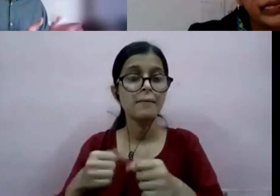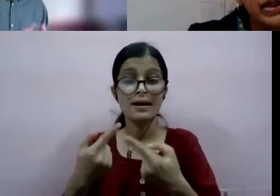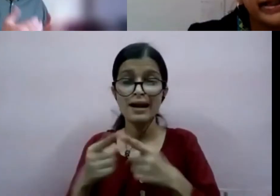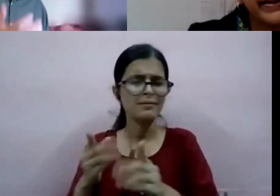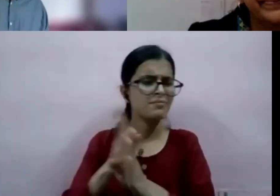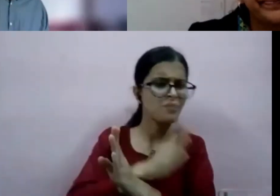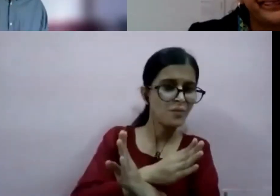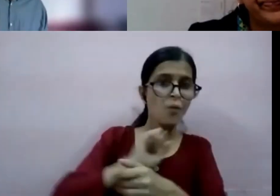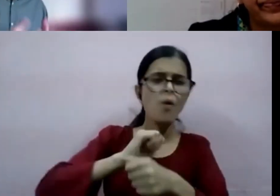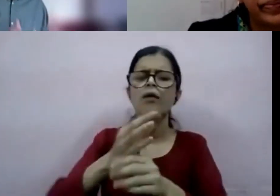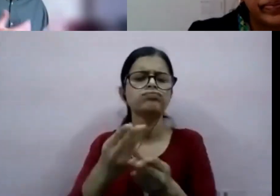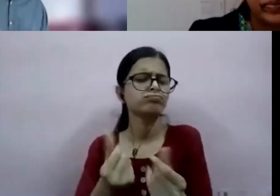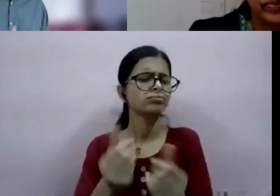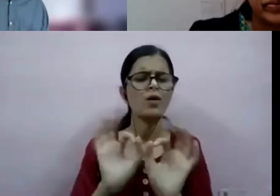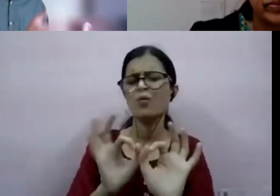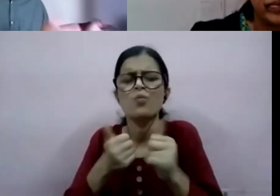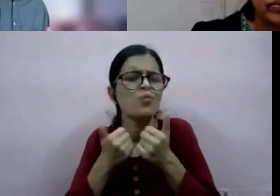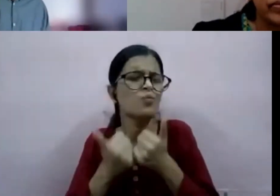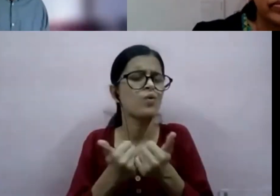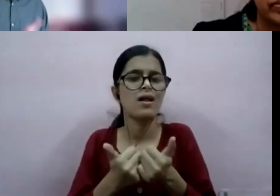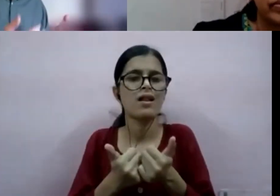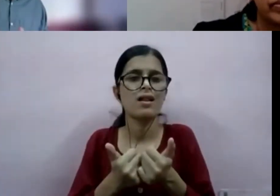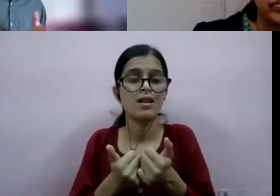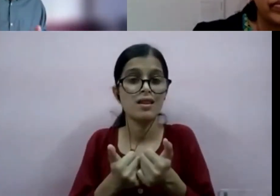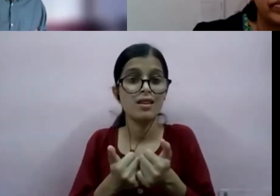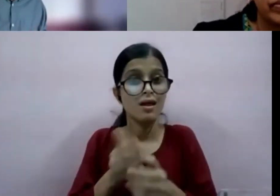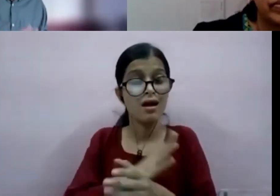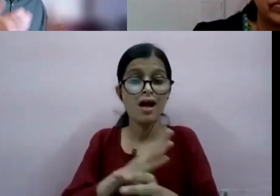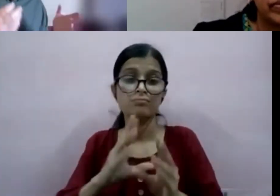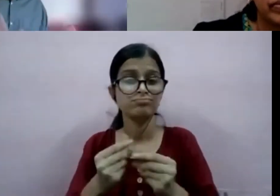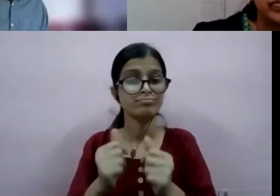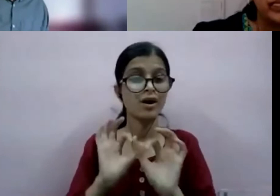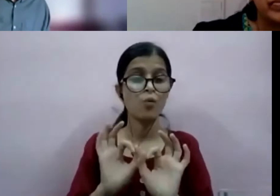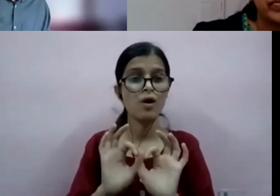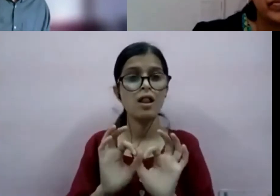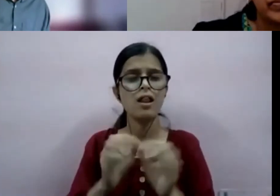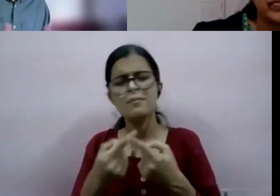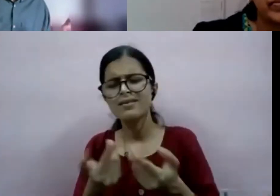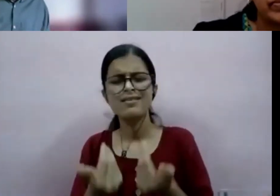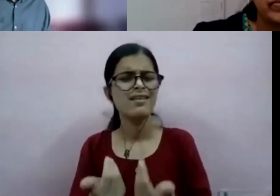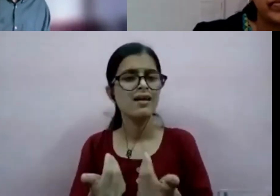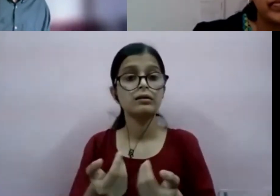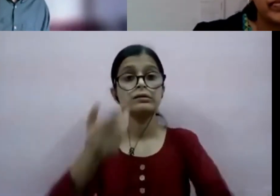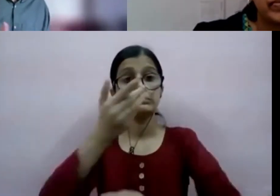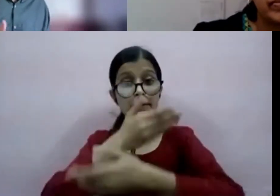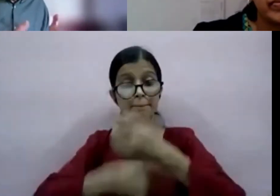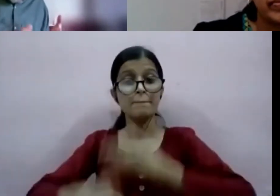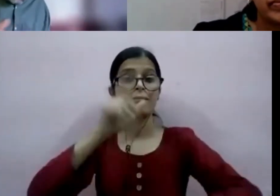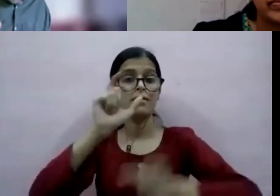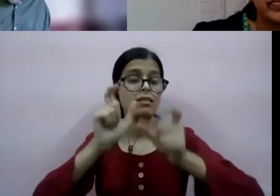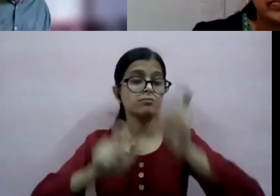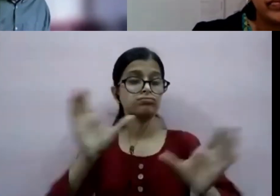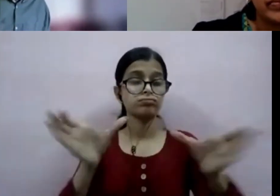need to go to a new future. It's not building back to what we were before. We need to build to a new future, one that disabled people are more included in, because